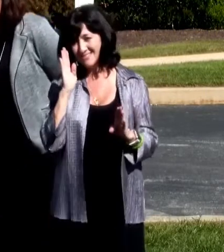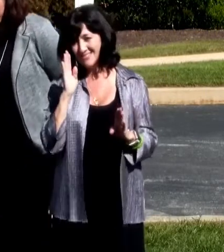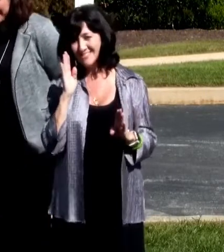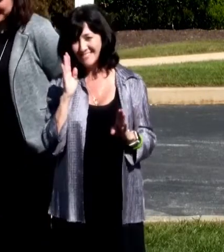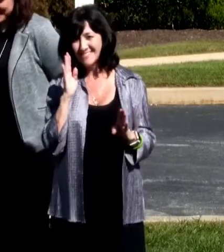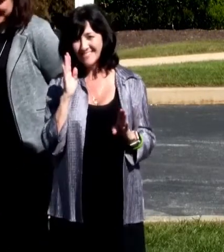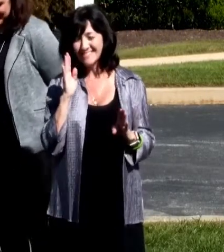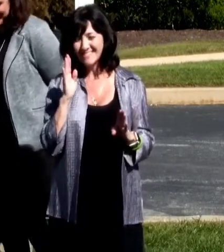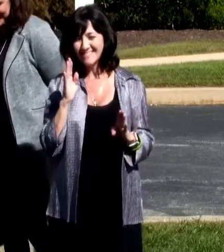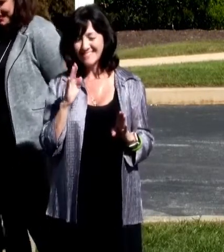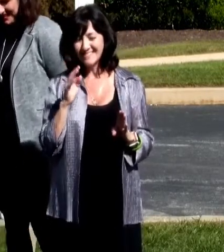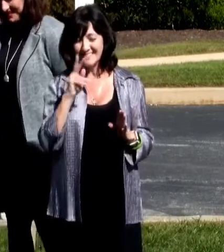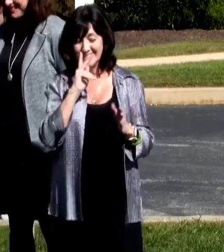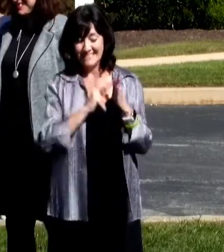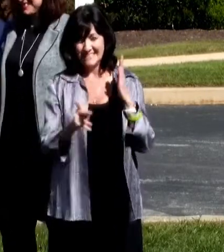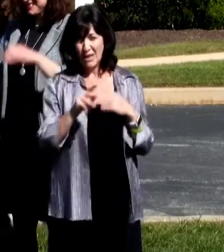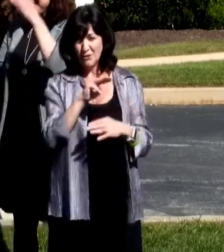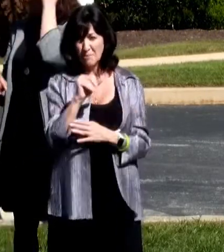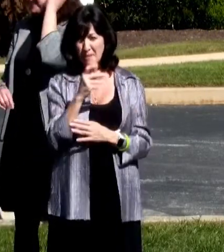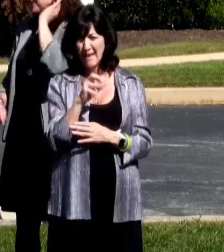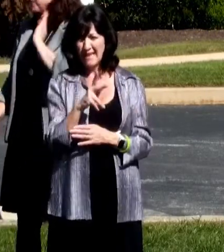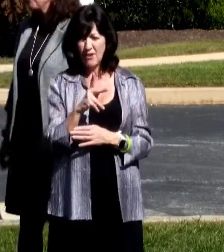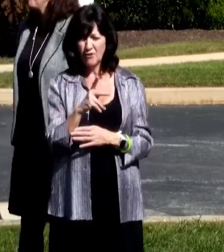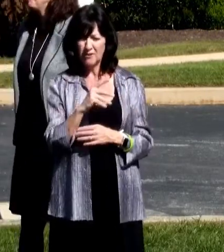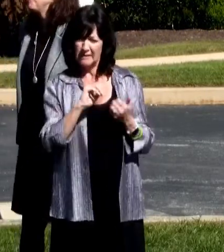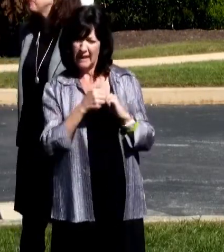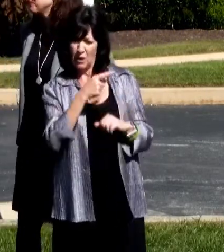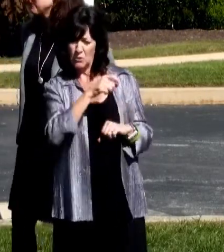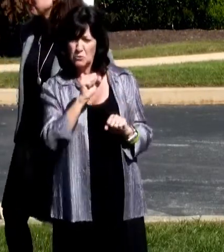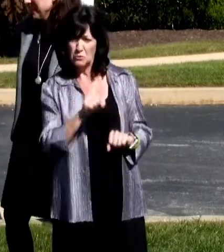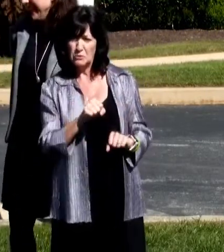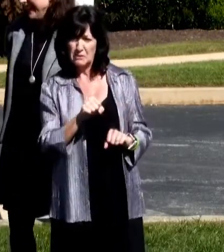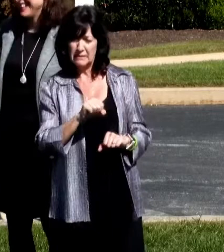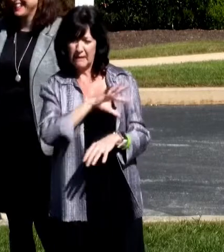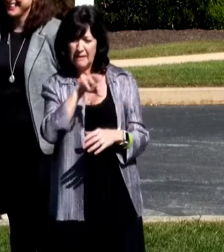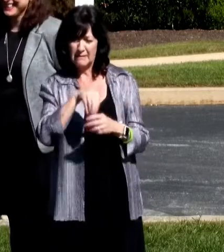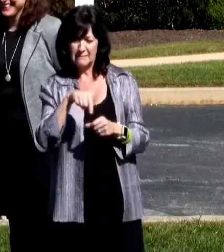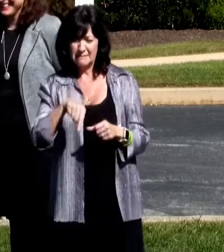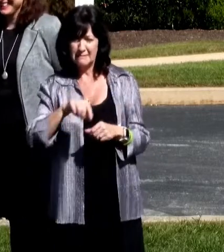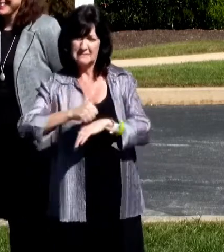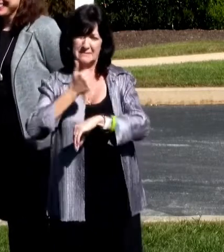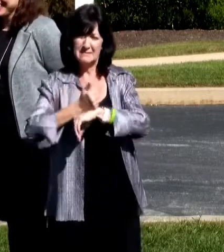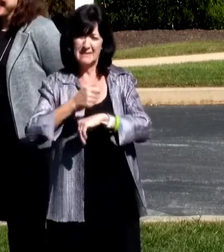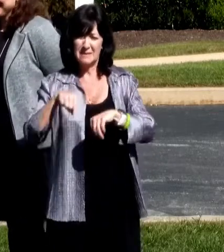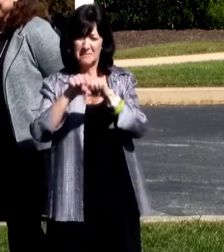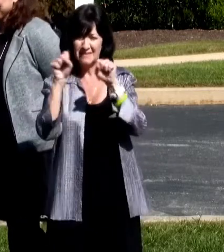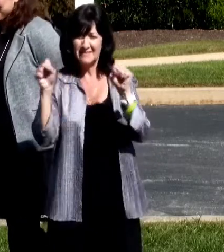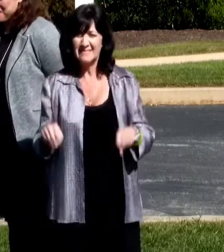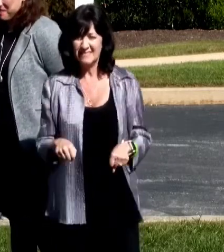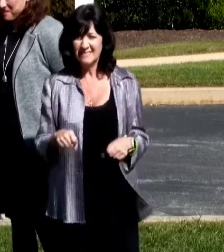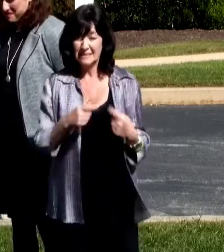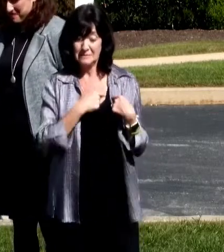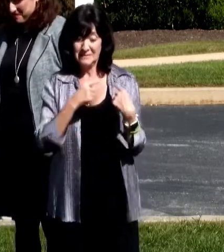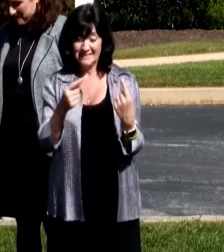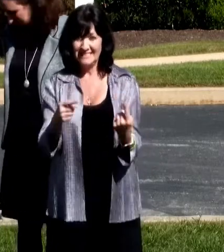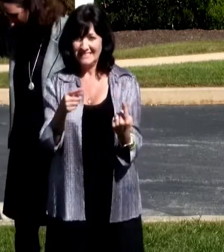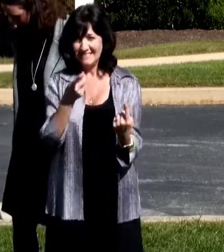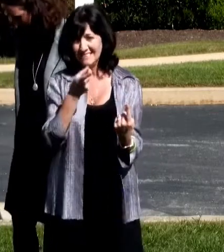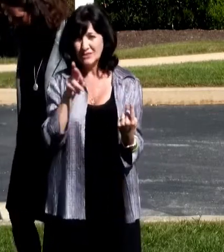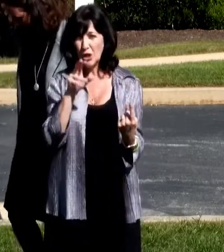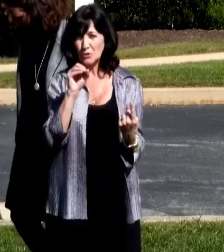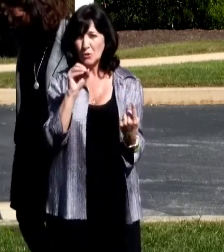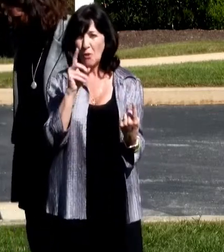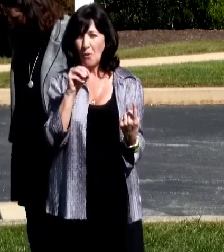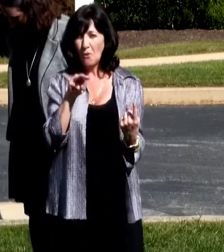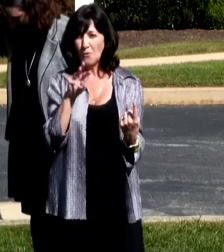To ask Secretary McGarrick how this fit into the efforts that we had in place since Dr. Odom Walker's tenure, where